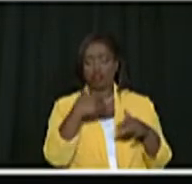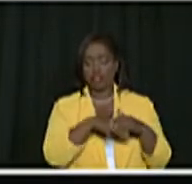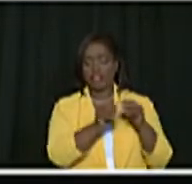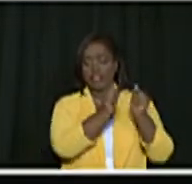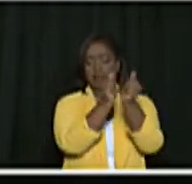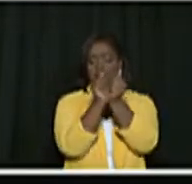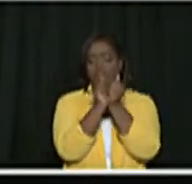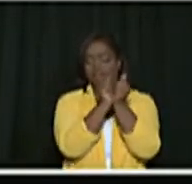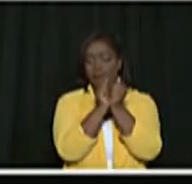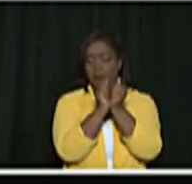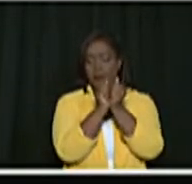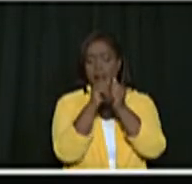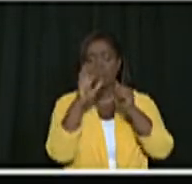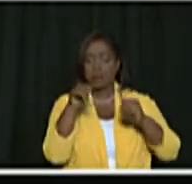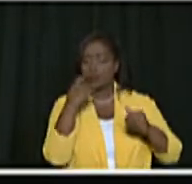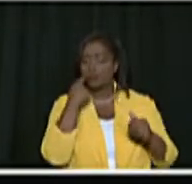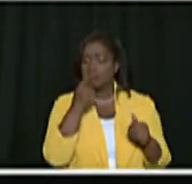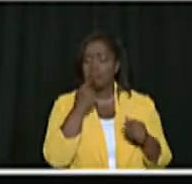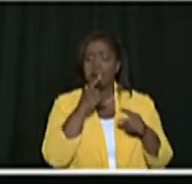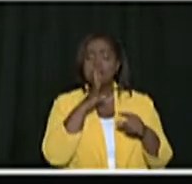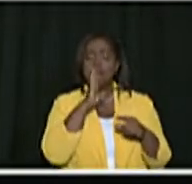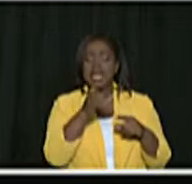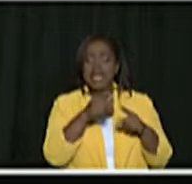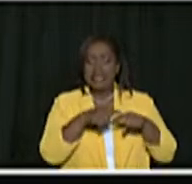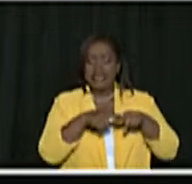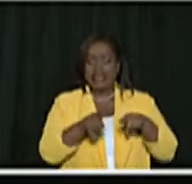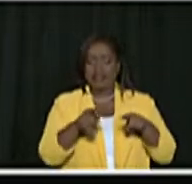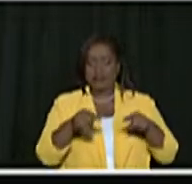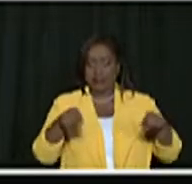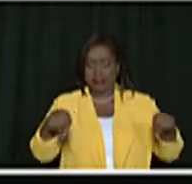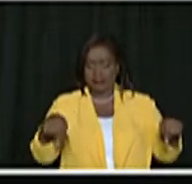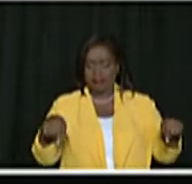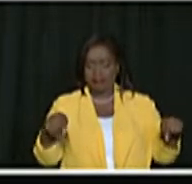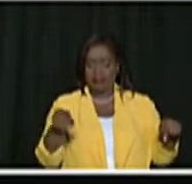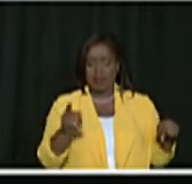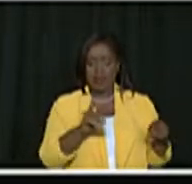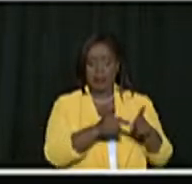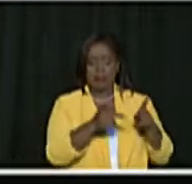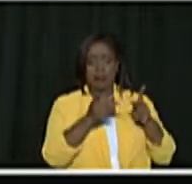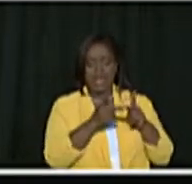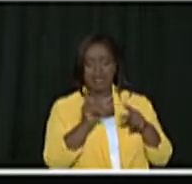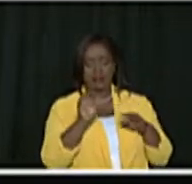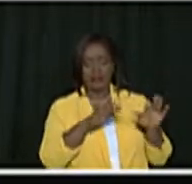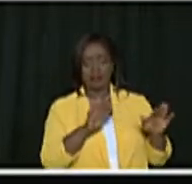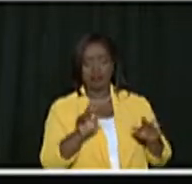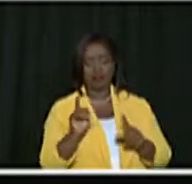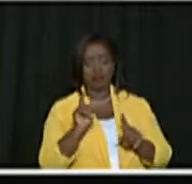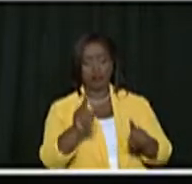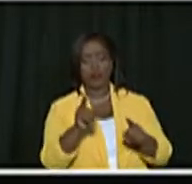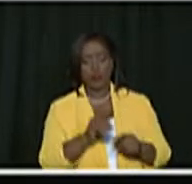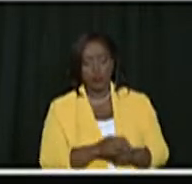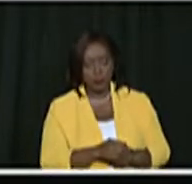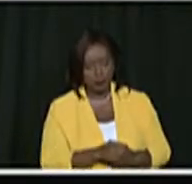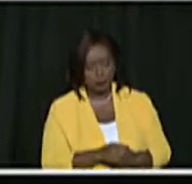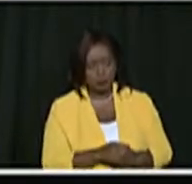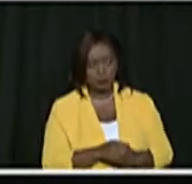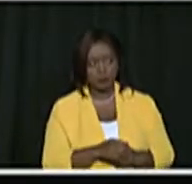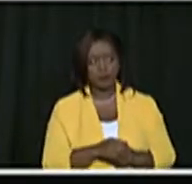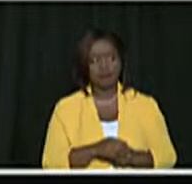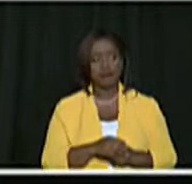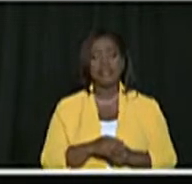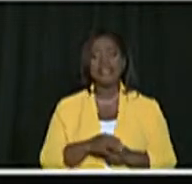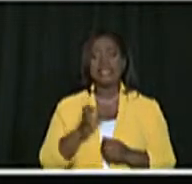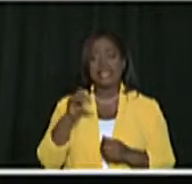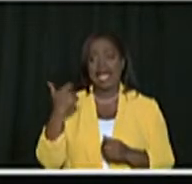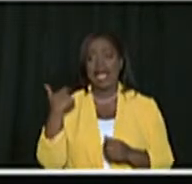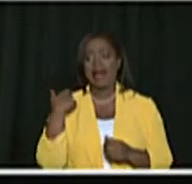juvenile facilities. And I think over the years we have implemented programs, our Children and Family Support Program, we have implemented that.